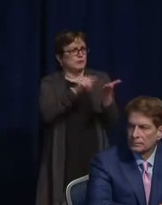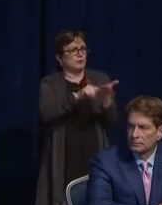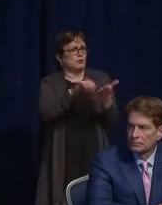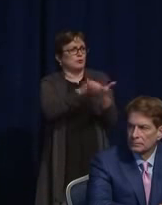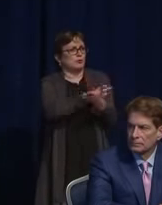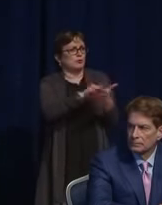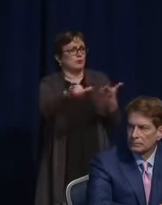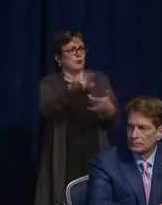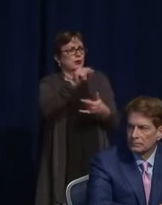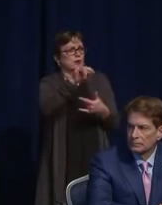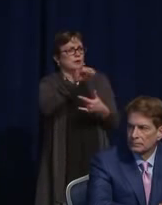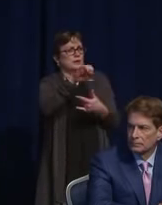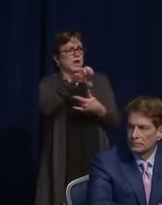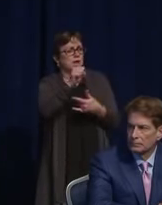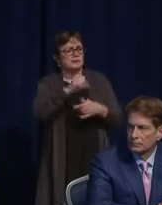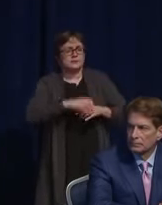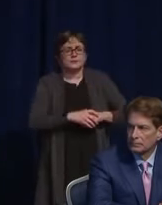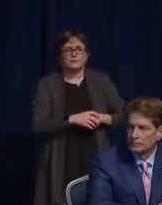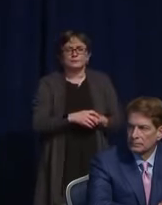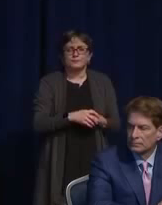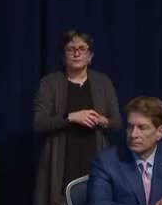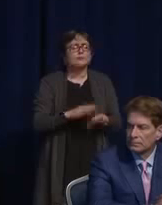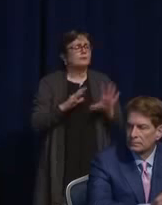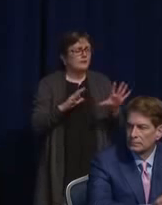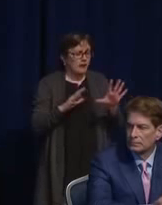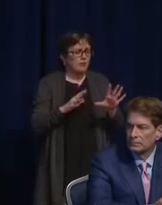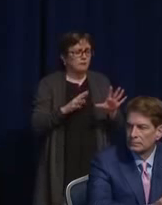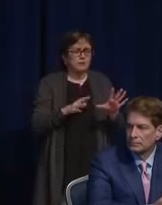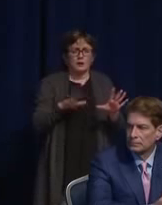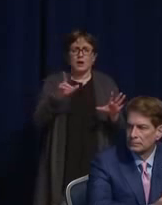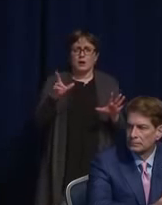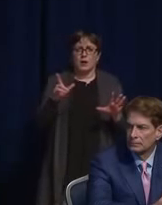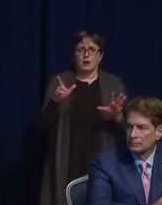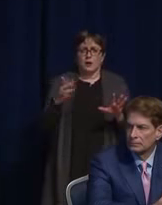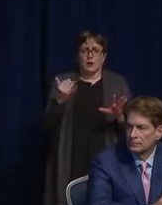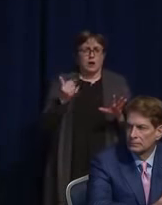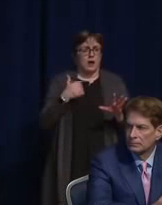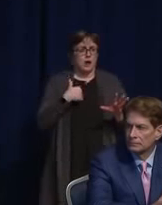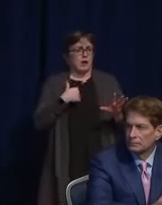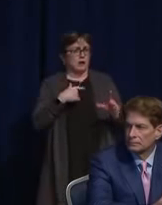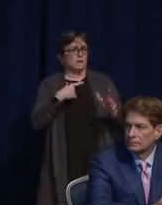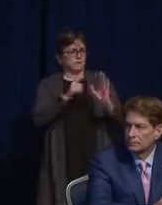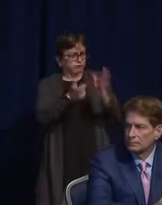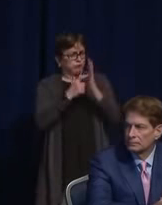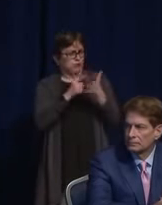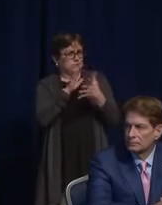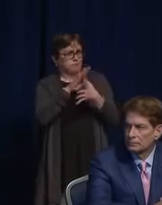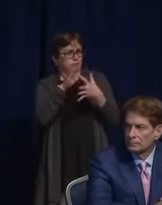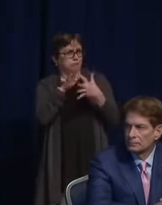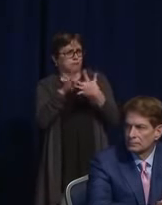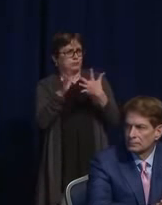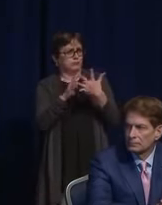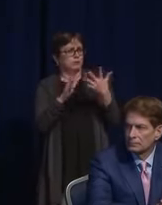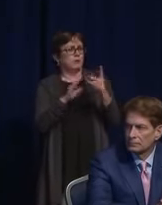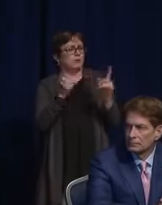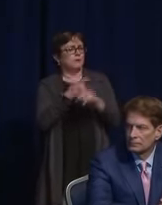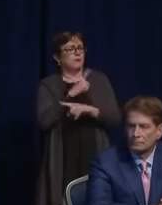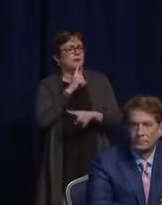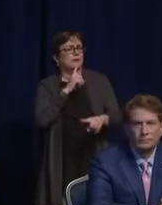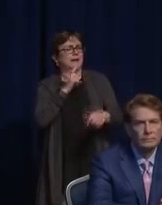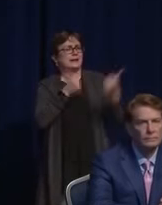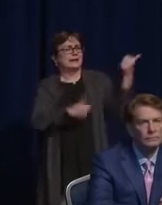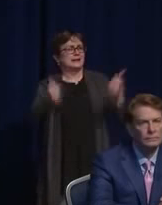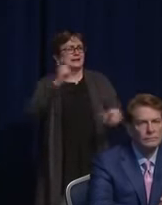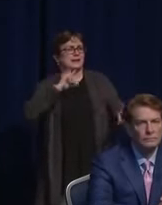mandating, I mandated a series of things through executive order as it relates to non-essential